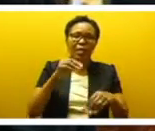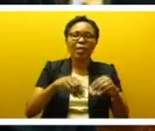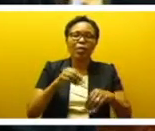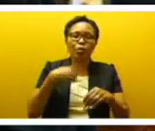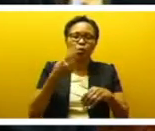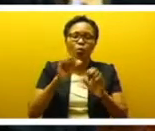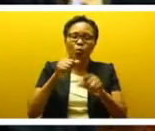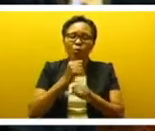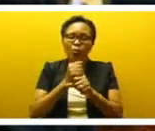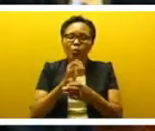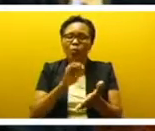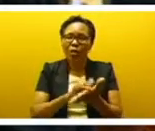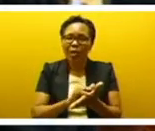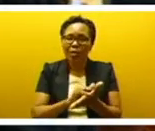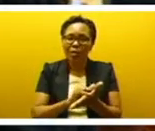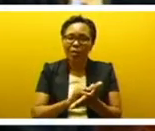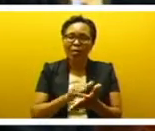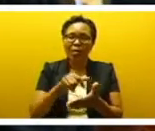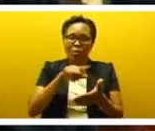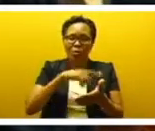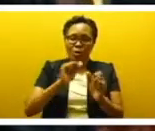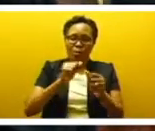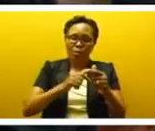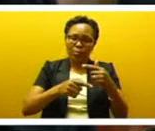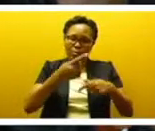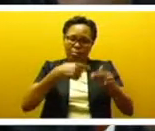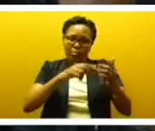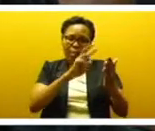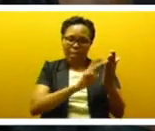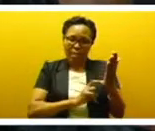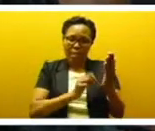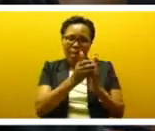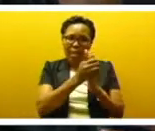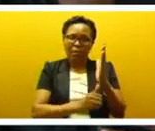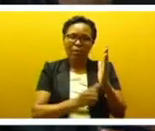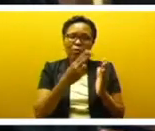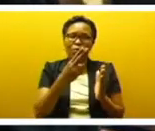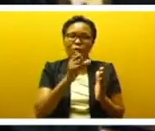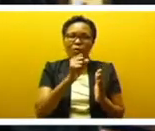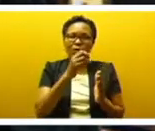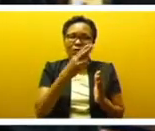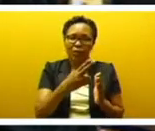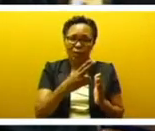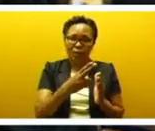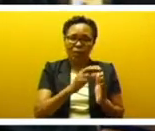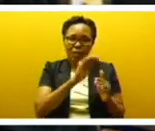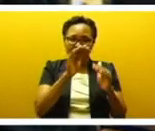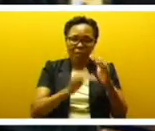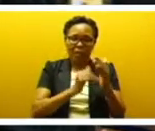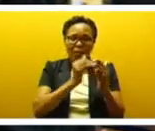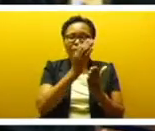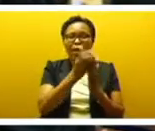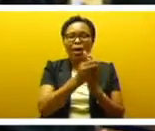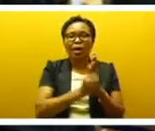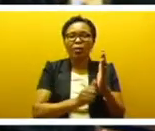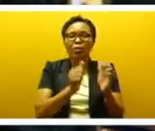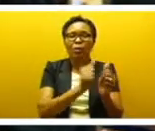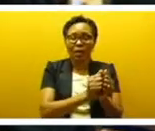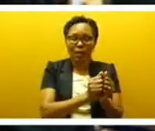Would go back to Article 250, Subarticle 10, because the